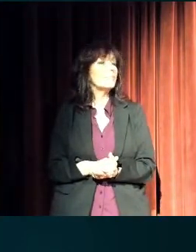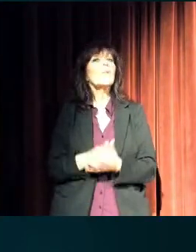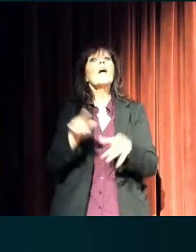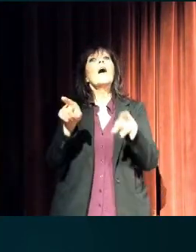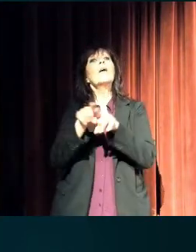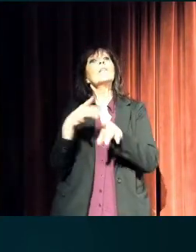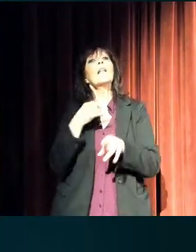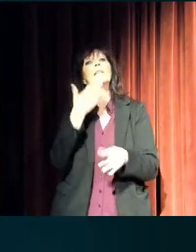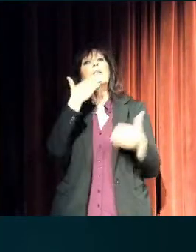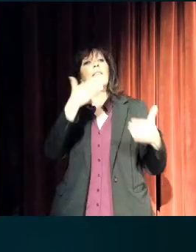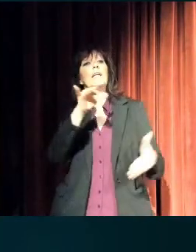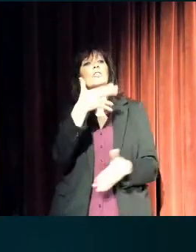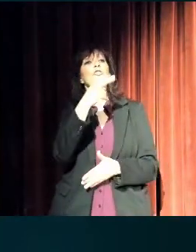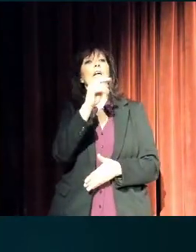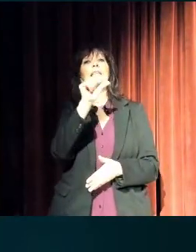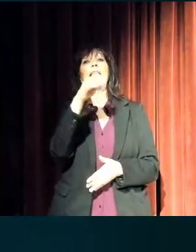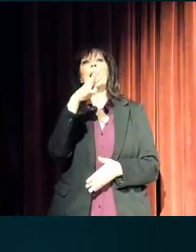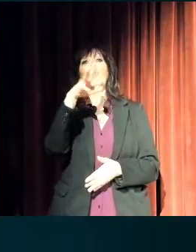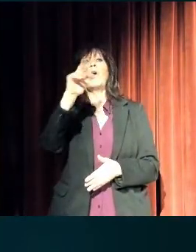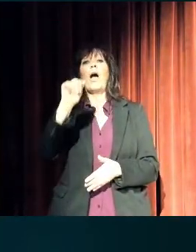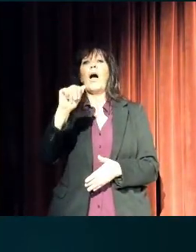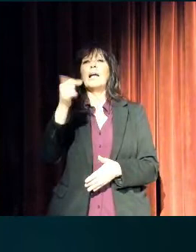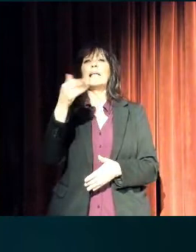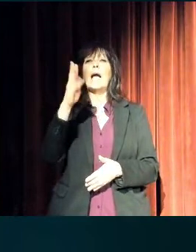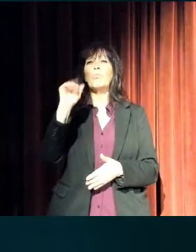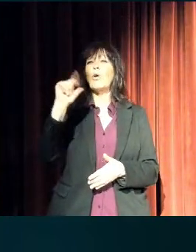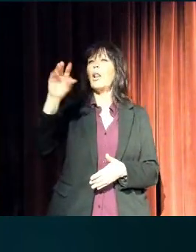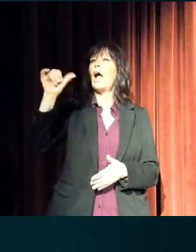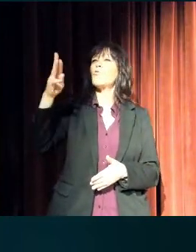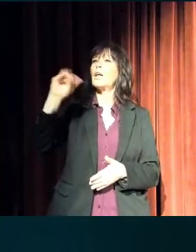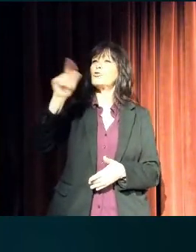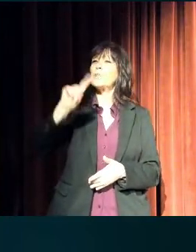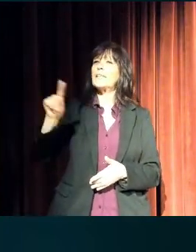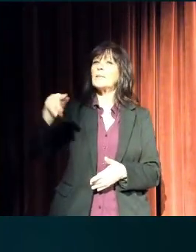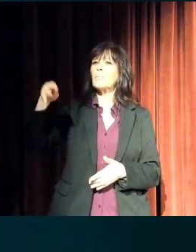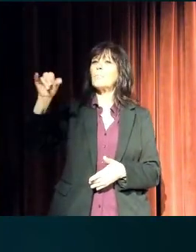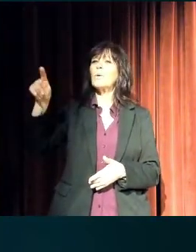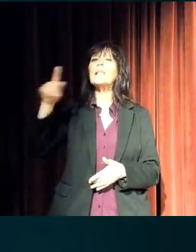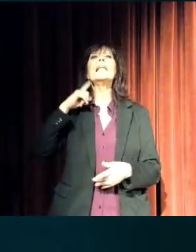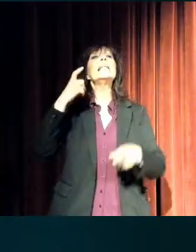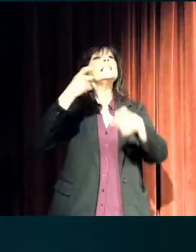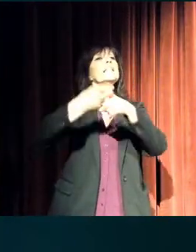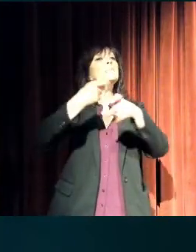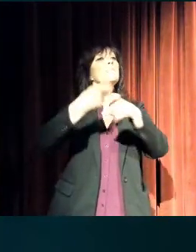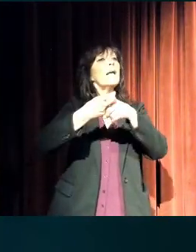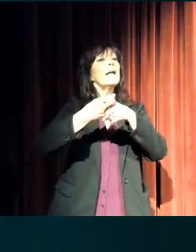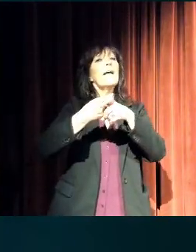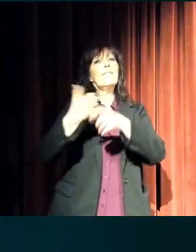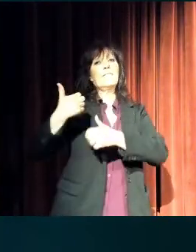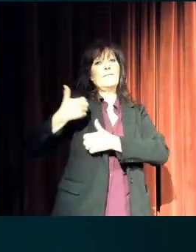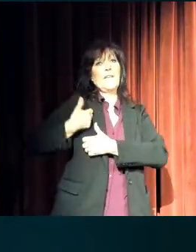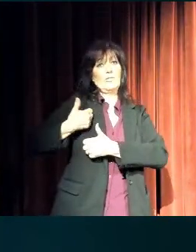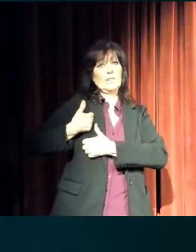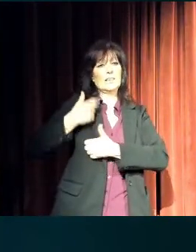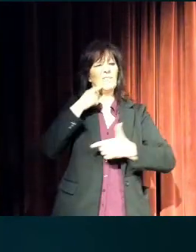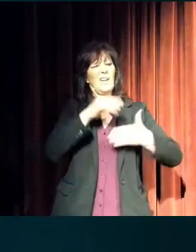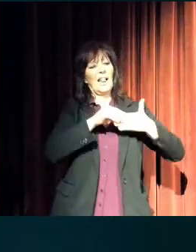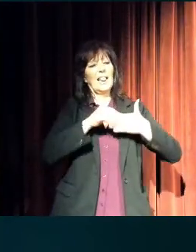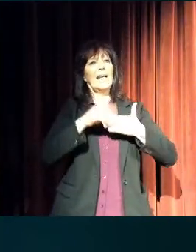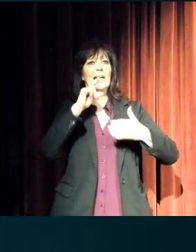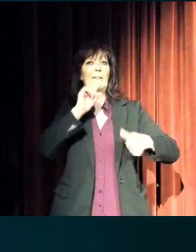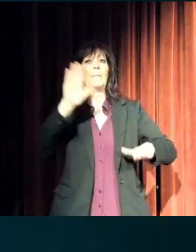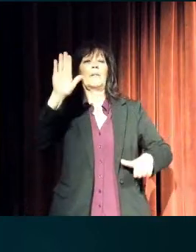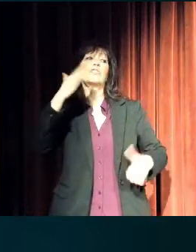I'd also like to thank John Sanabria of the Gabriel Rodriguez Post and Hispanic Veterans Monument Committee for leading us in the Pledge of